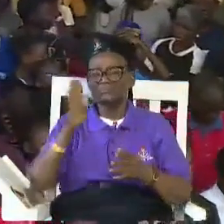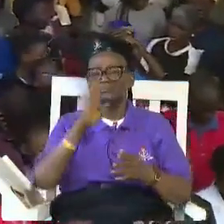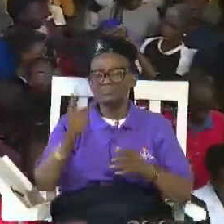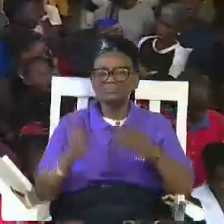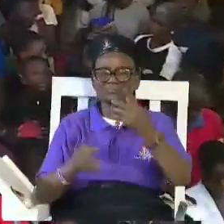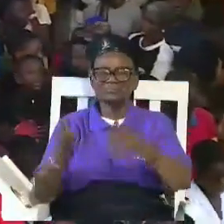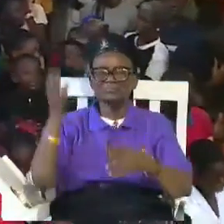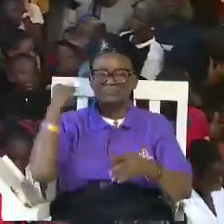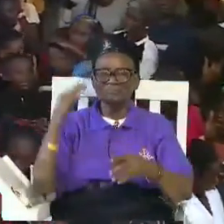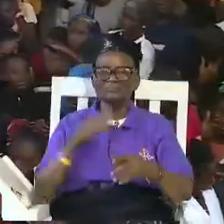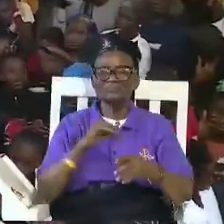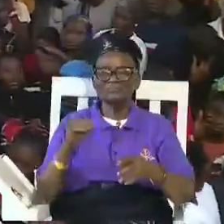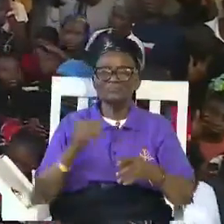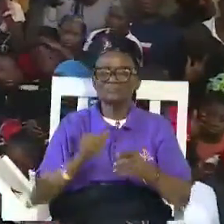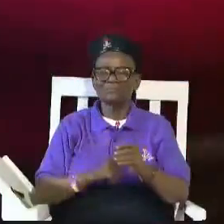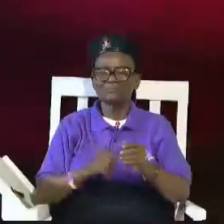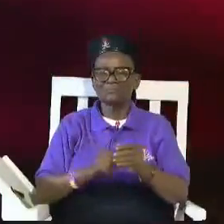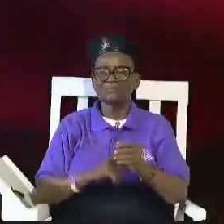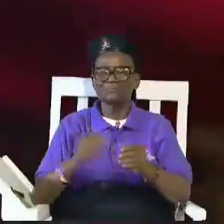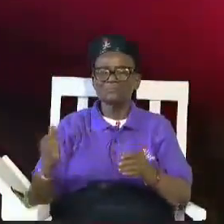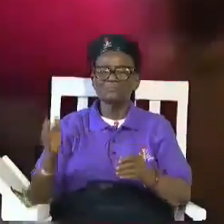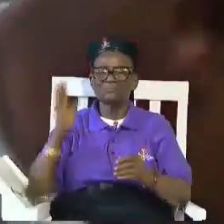gone. And everything will become new for them.